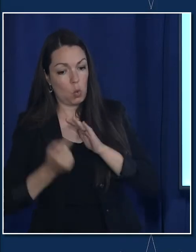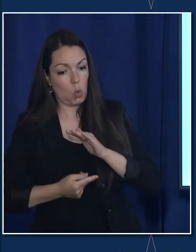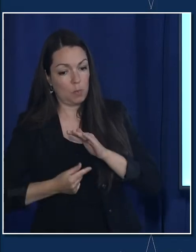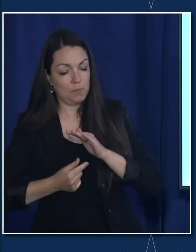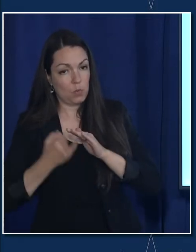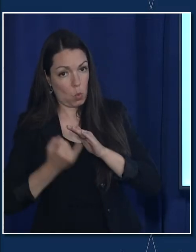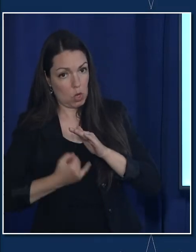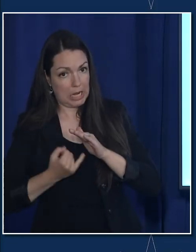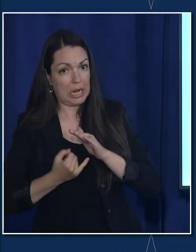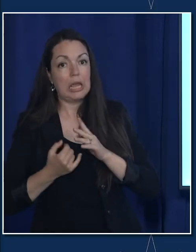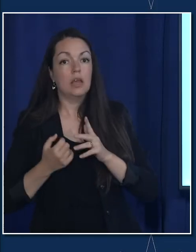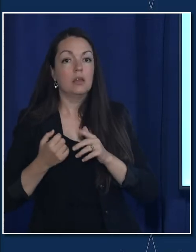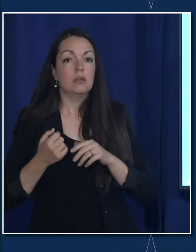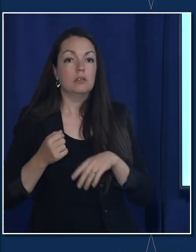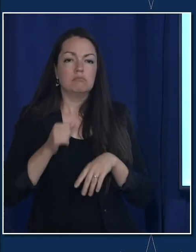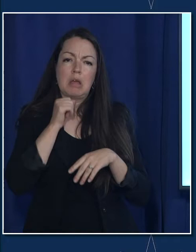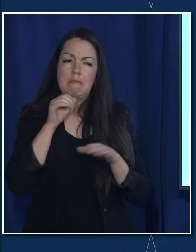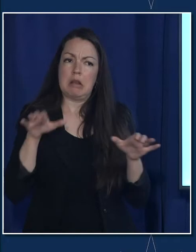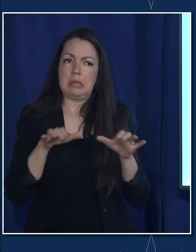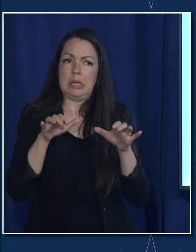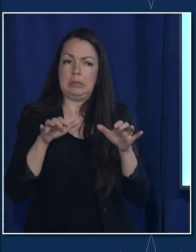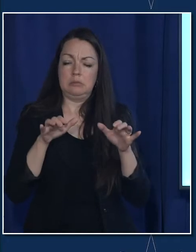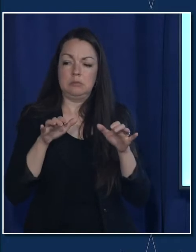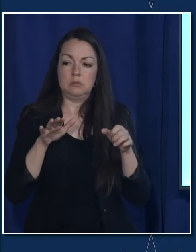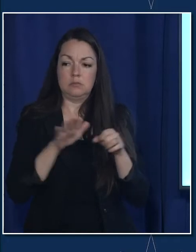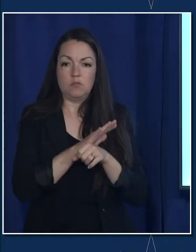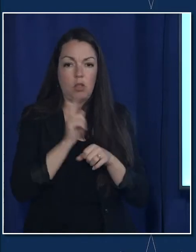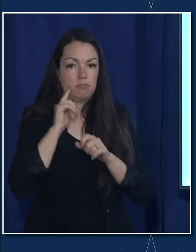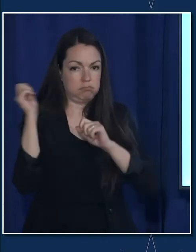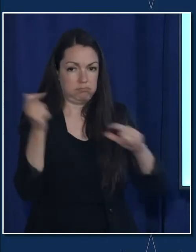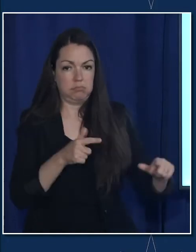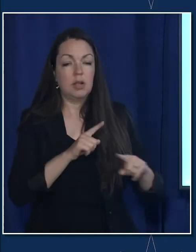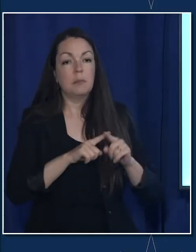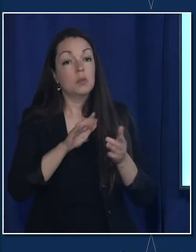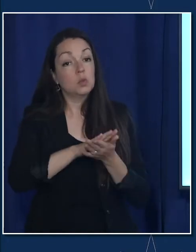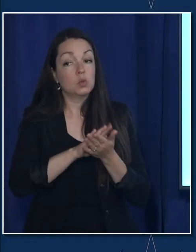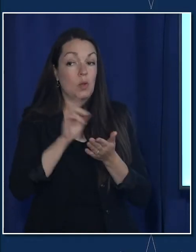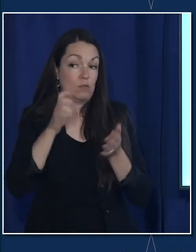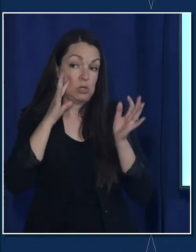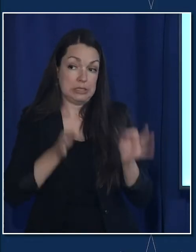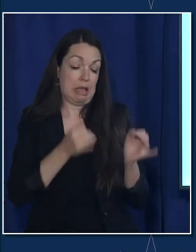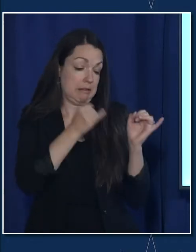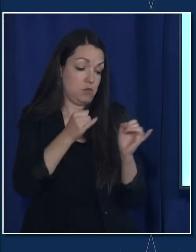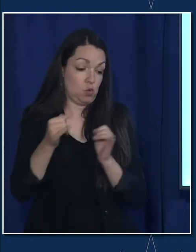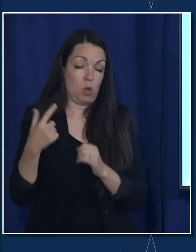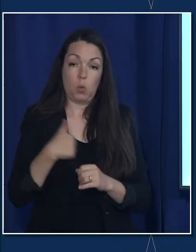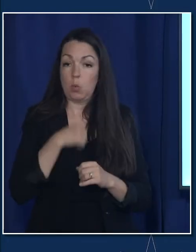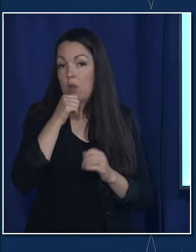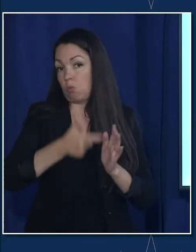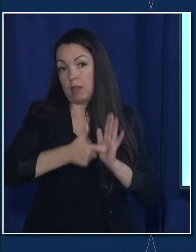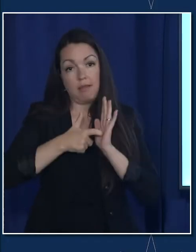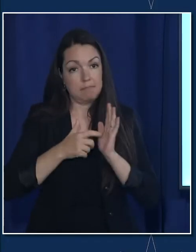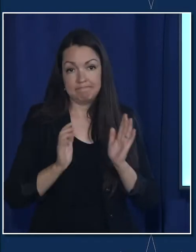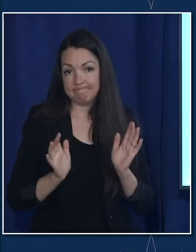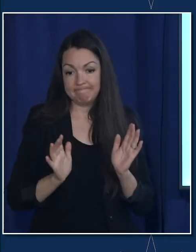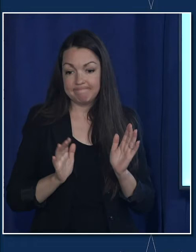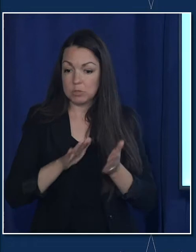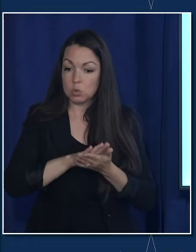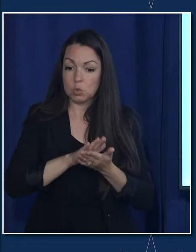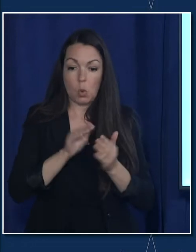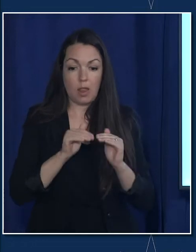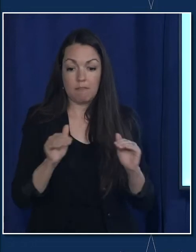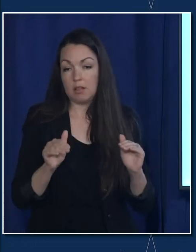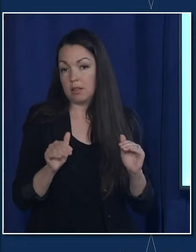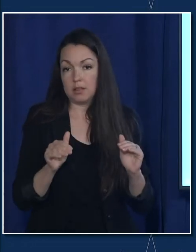been anything that's been done universally. Schools will need to decide that. We wouldn't mandate that at a